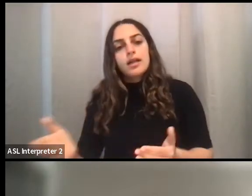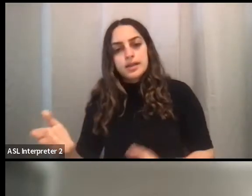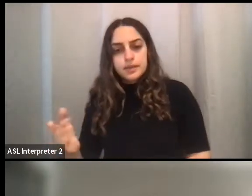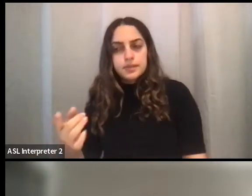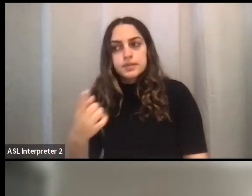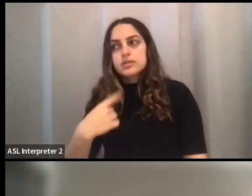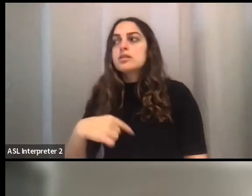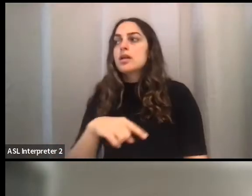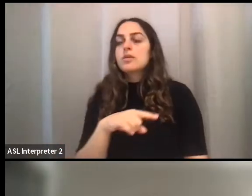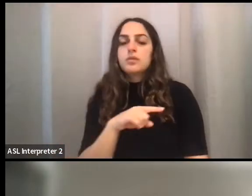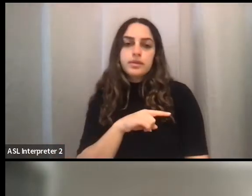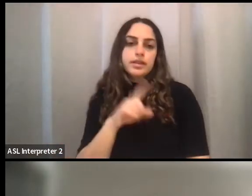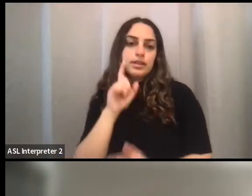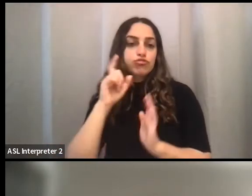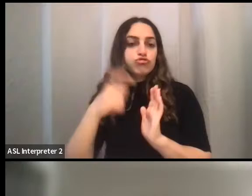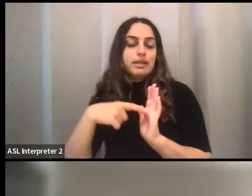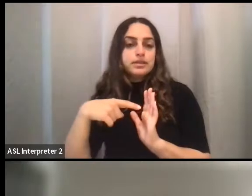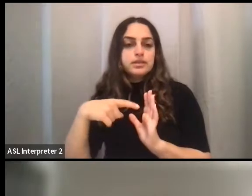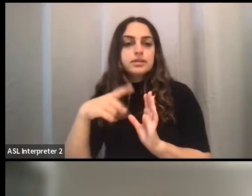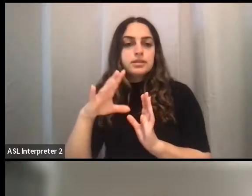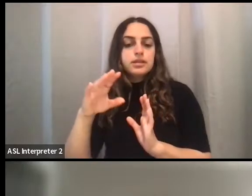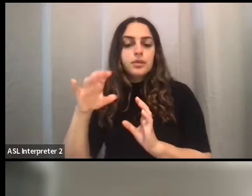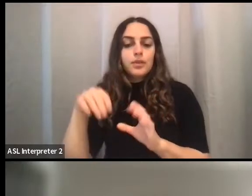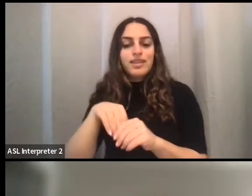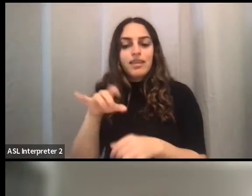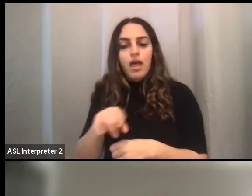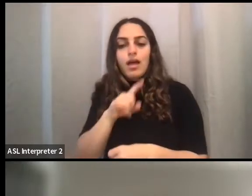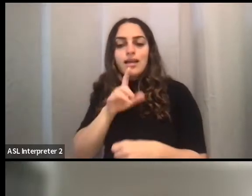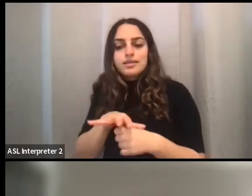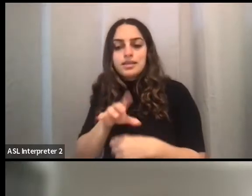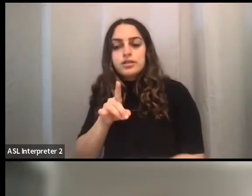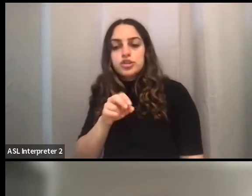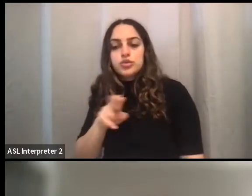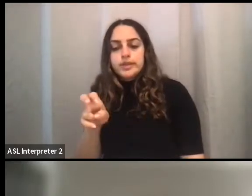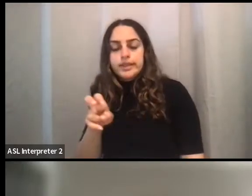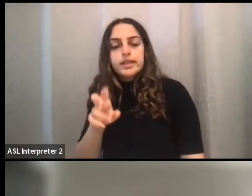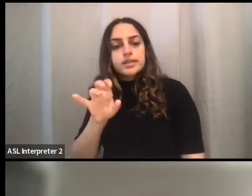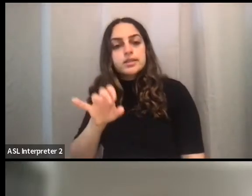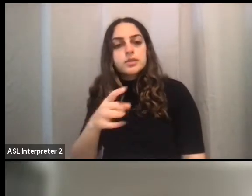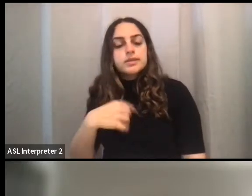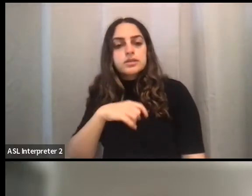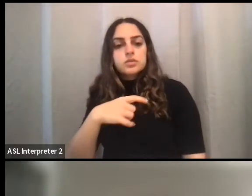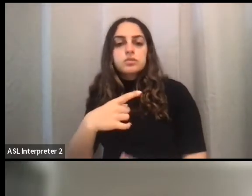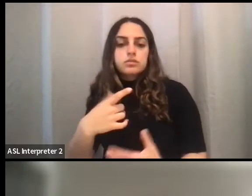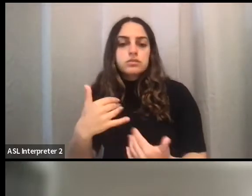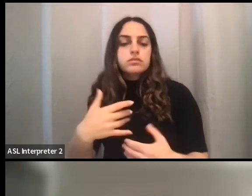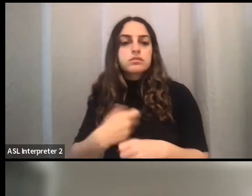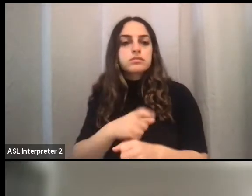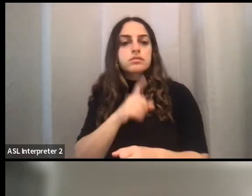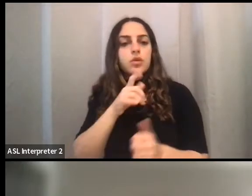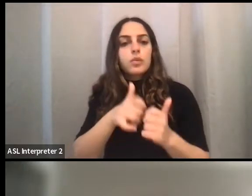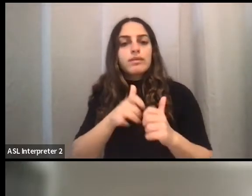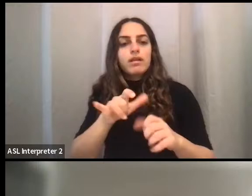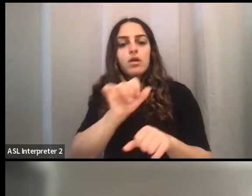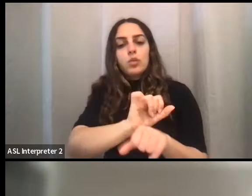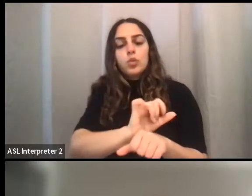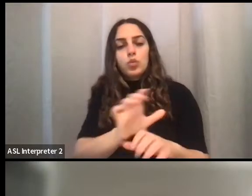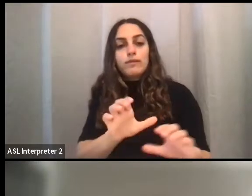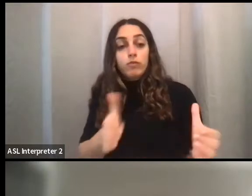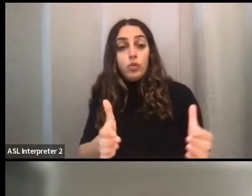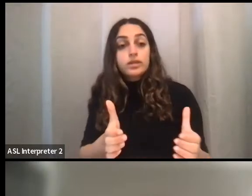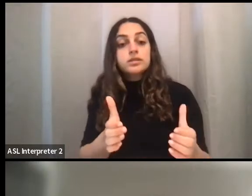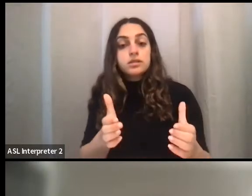we addressed in the consent decree were let's make sure that with this workforce turning over